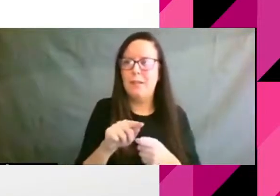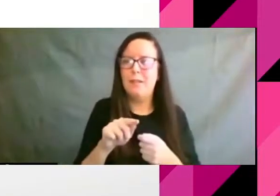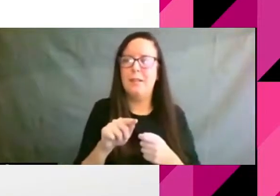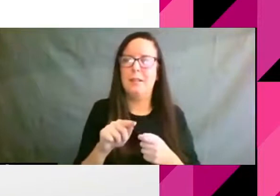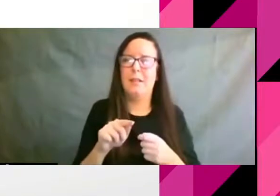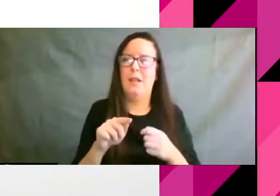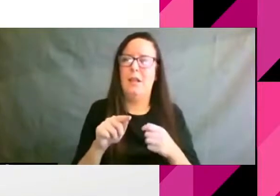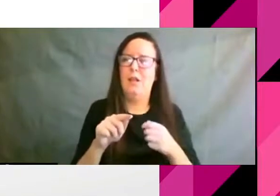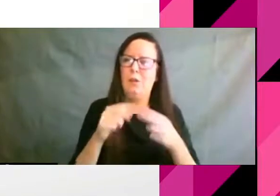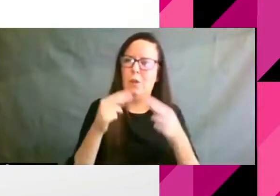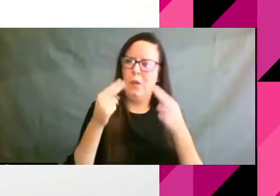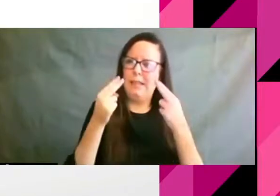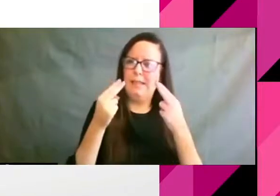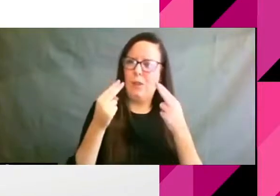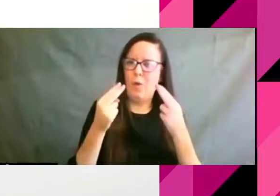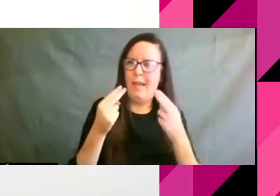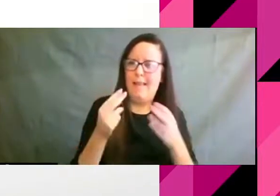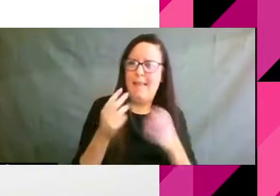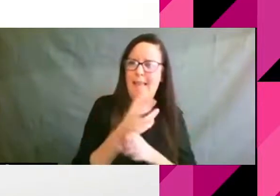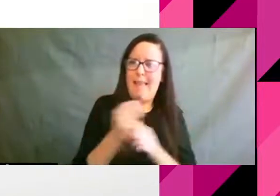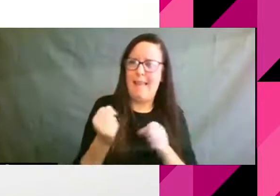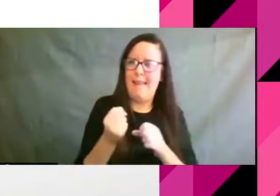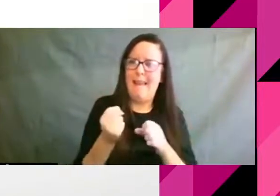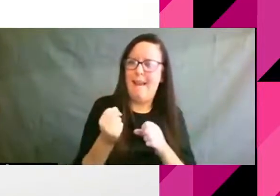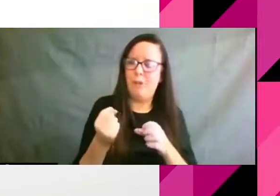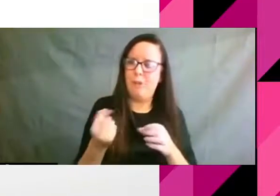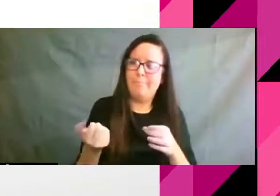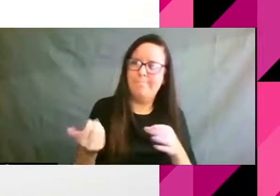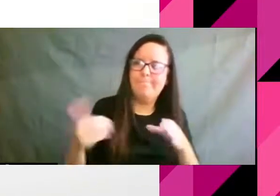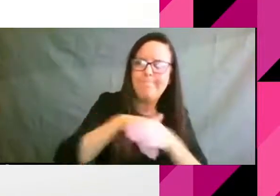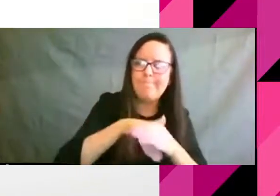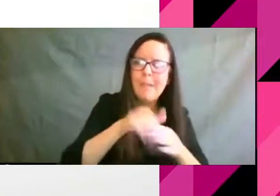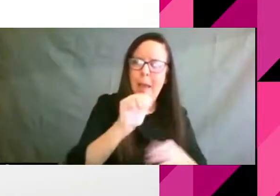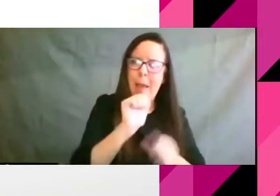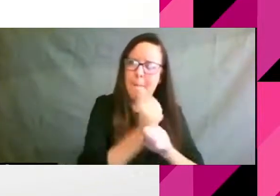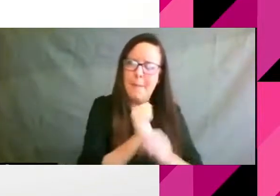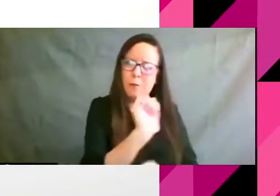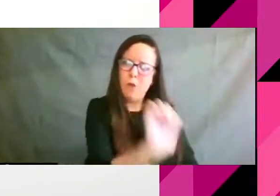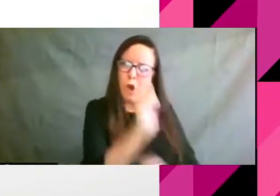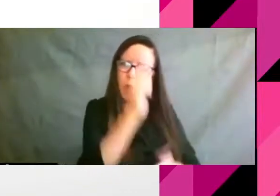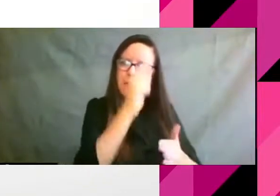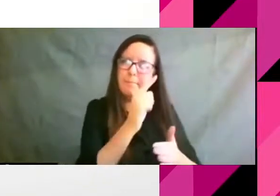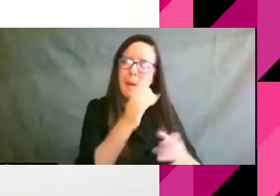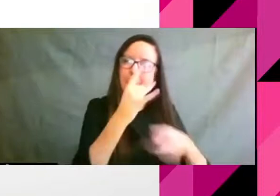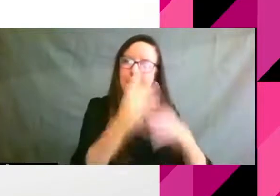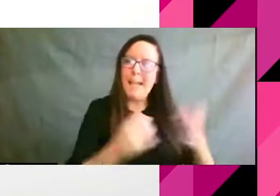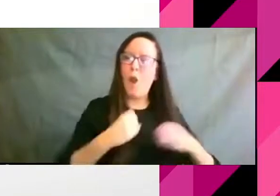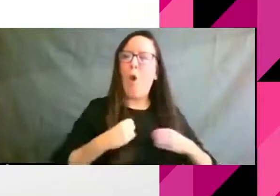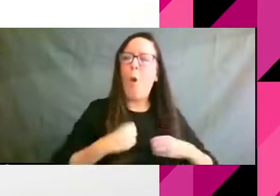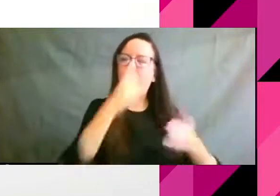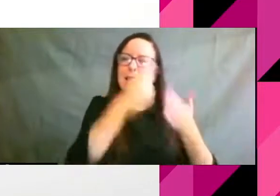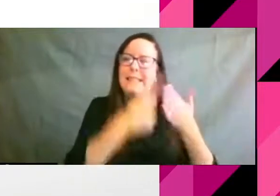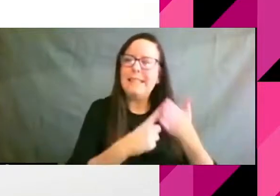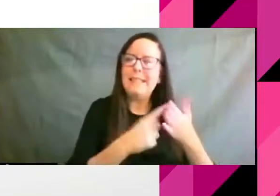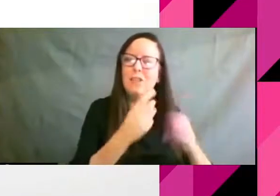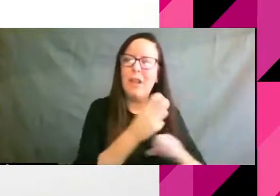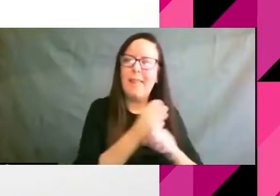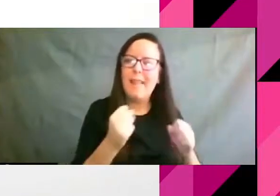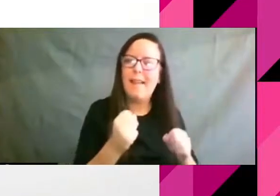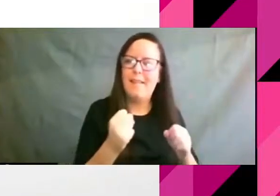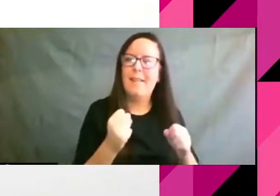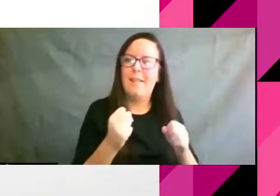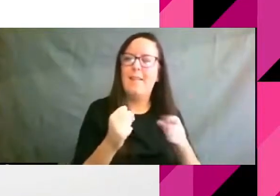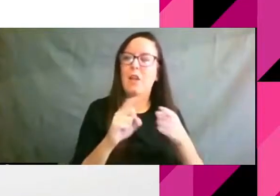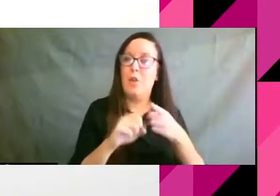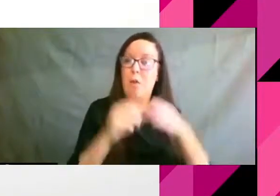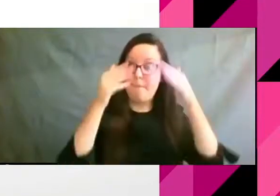think, it didn't facilitate her participation in the decisions made about her welfare. The focus on access to justice in the NDS